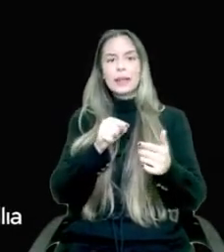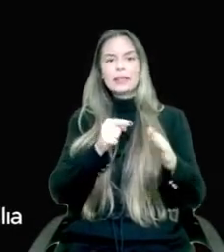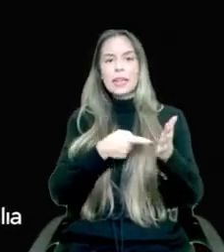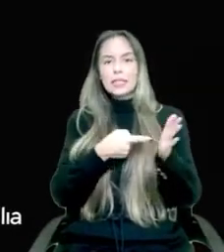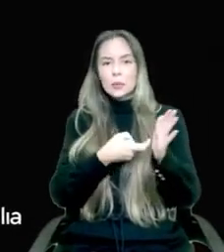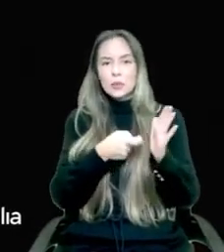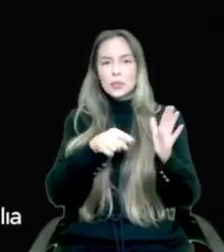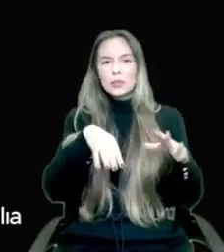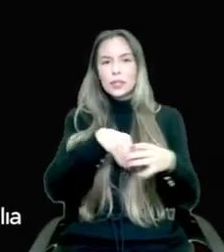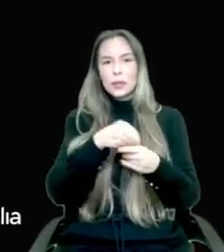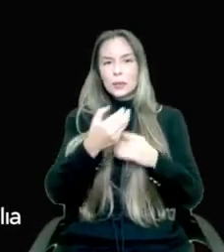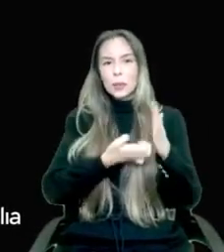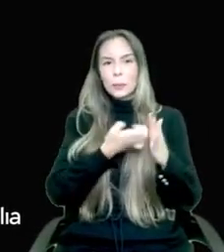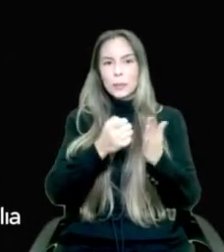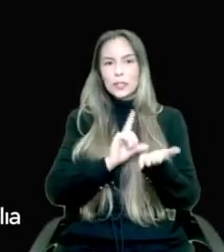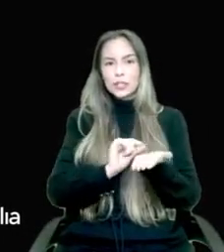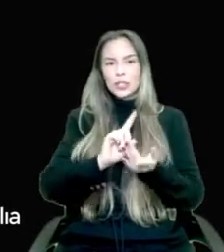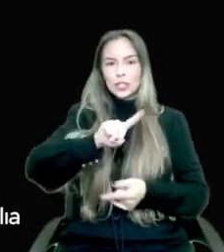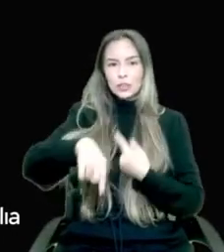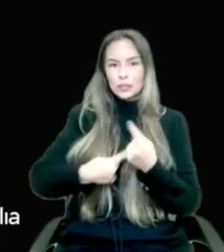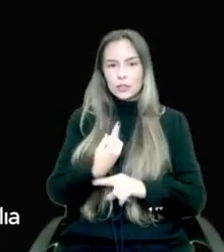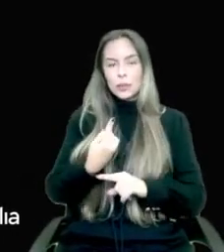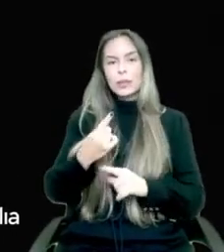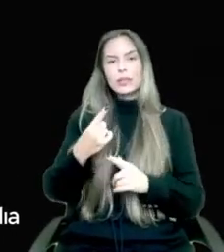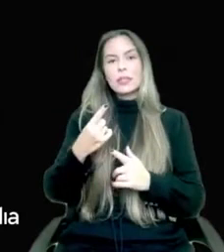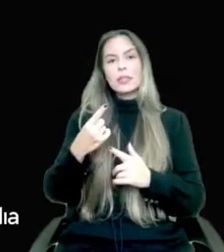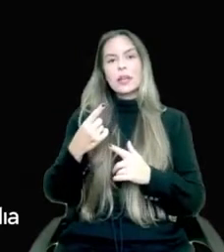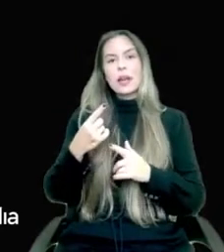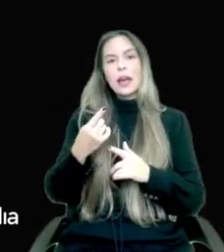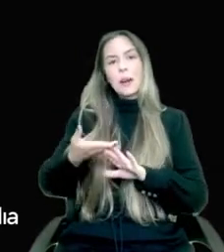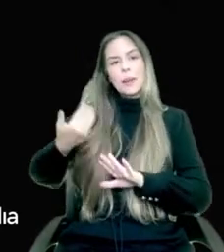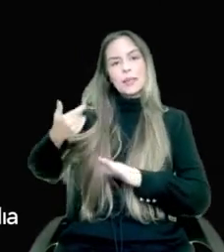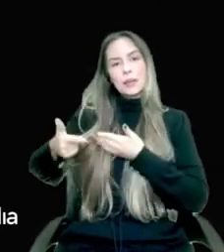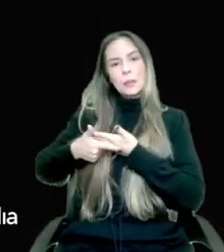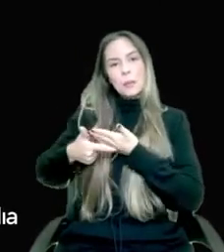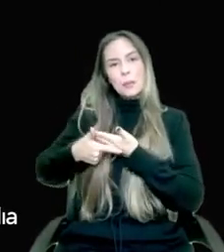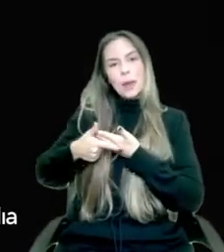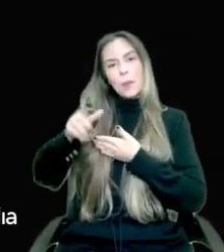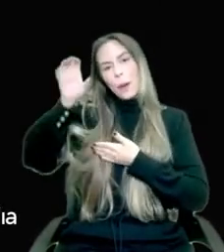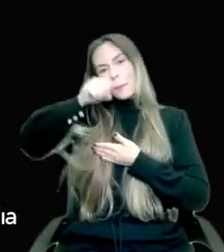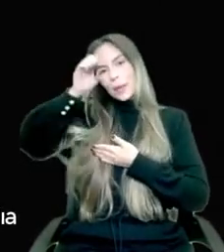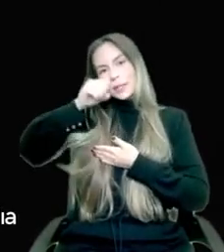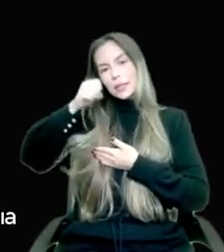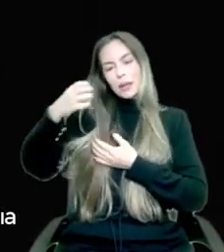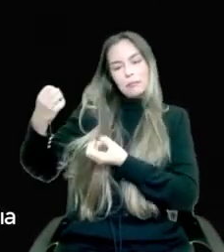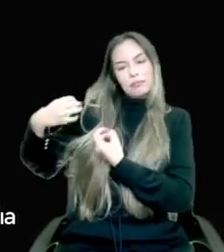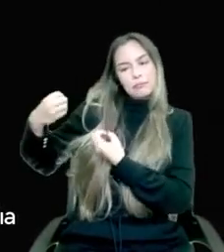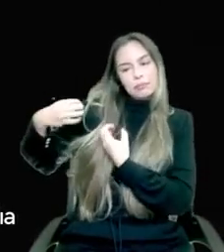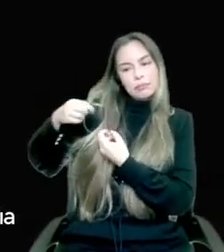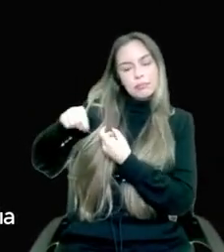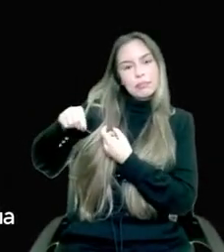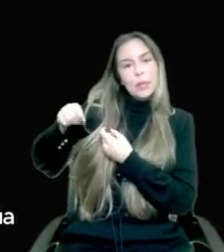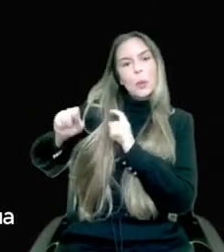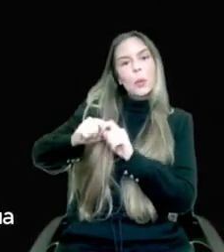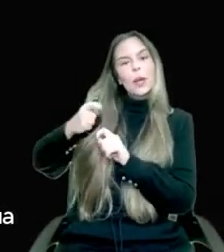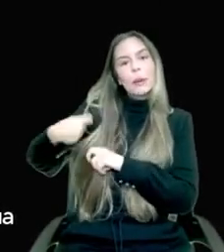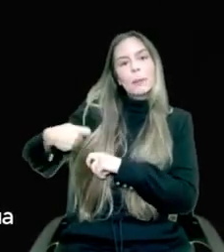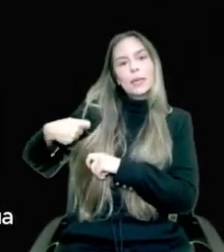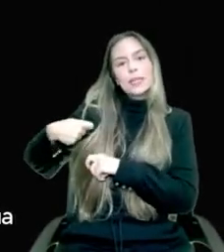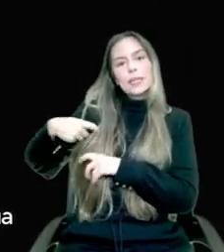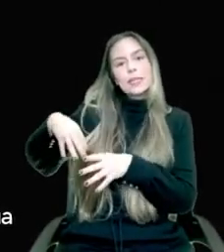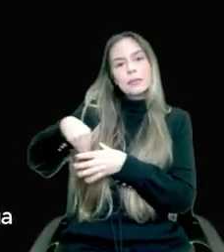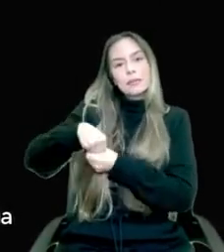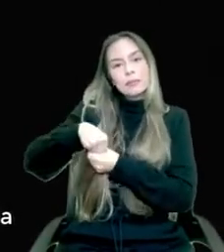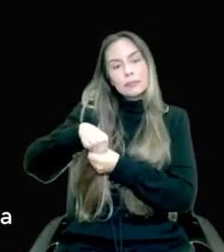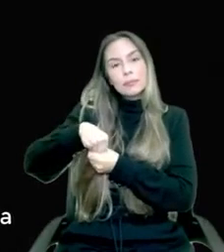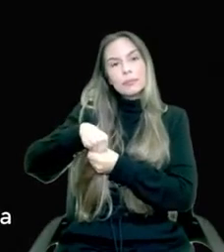a digital transformation in our previous roles. All of us learned some good lessons on what it takes to actually accomplish it.